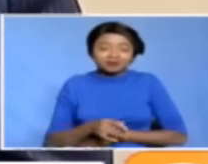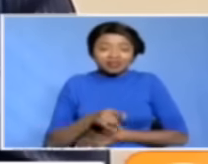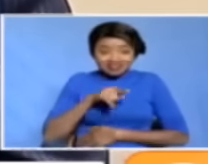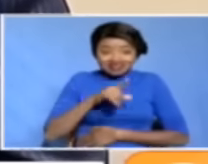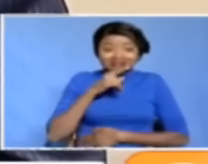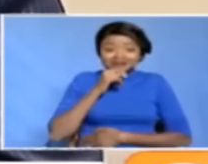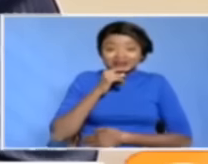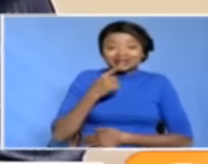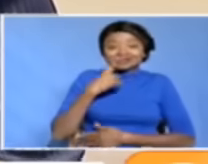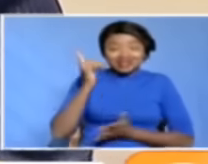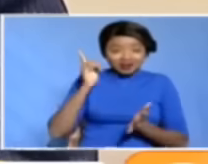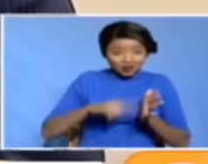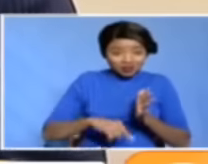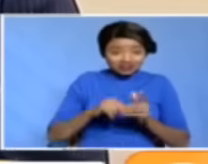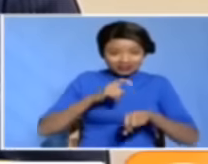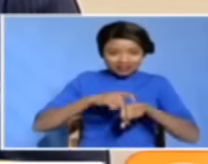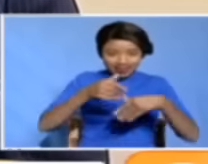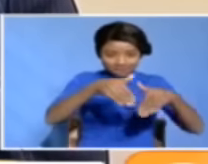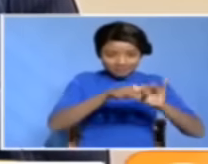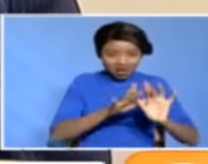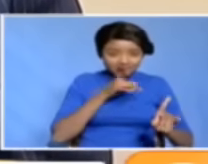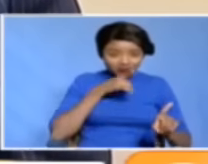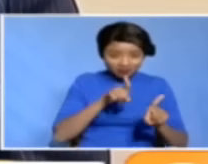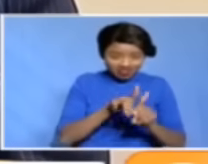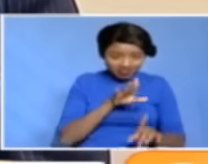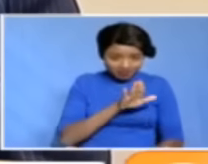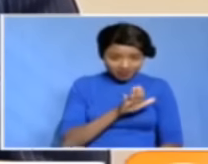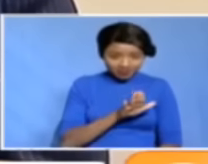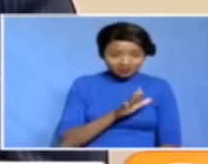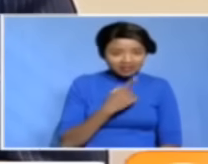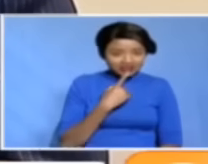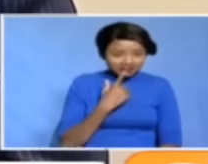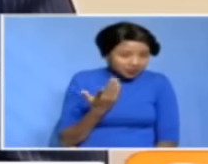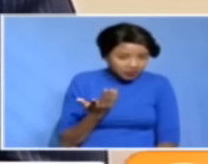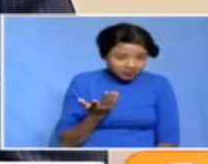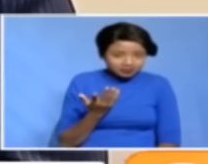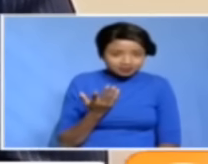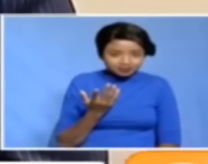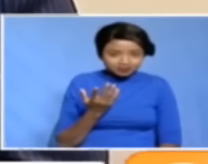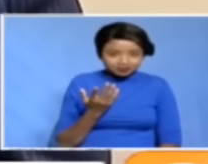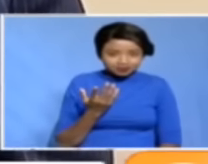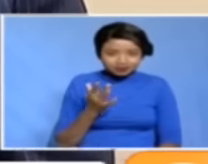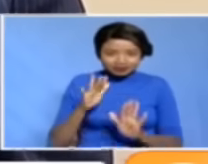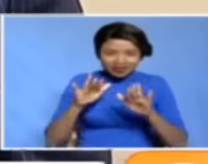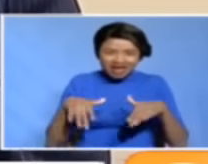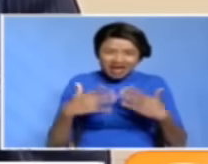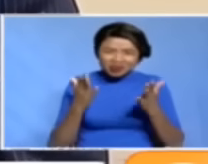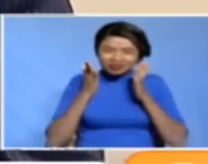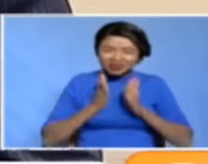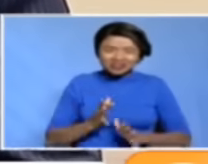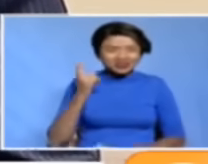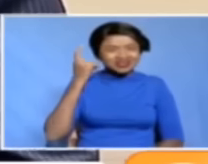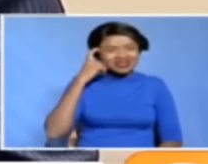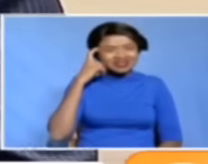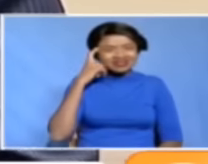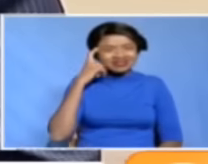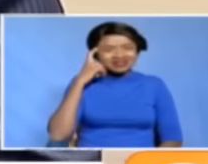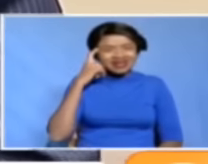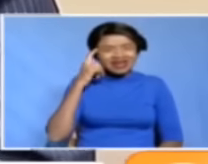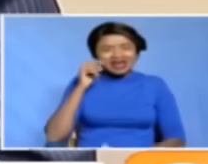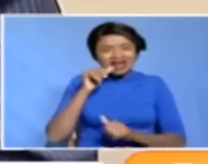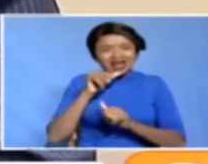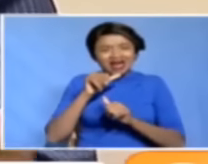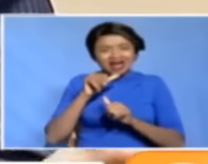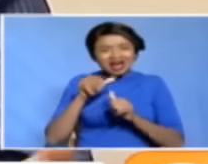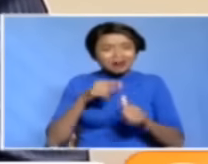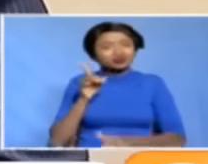private function, in fact, at the burial of his brother? Yes. He said, "How does somebody think about tomorrow?" That is in about 2022.